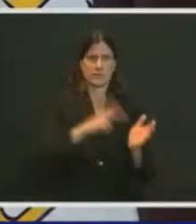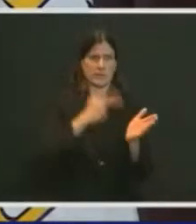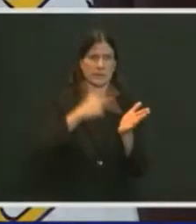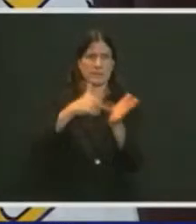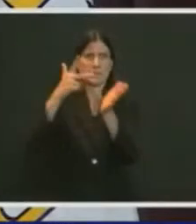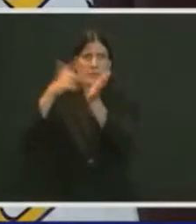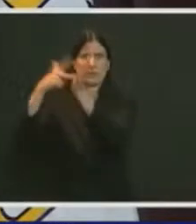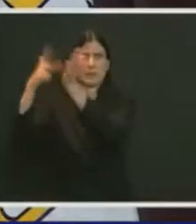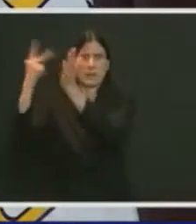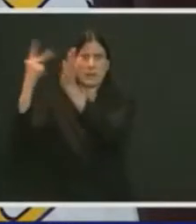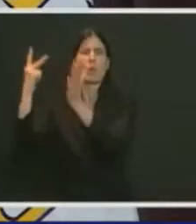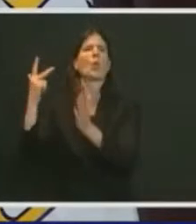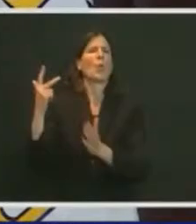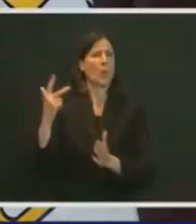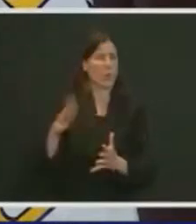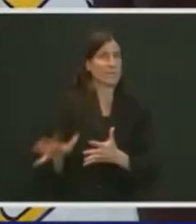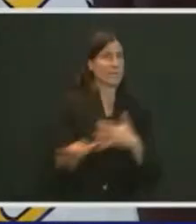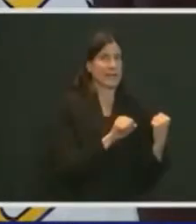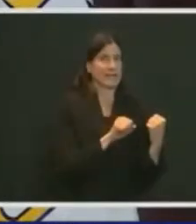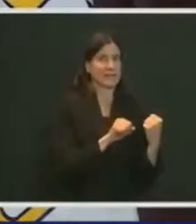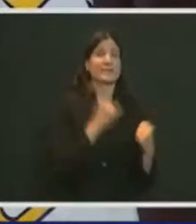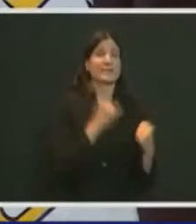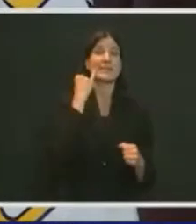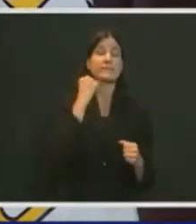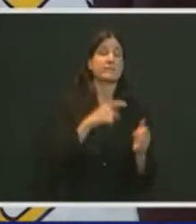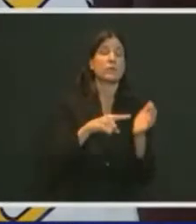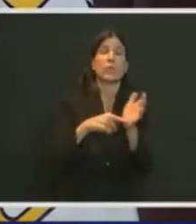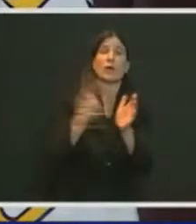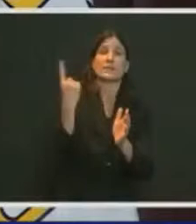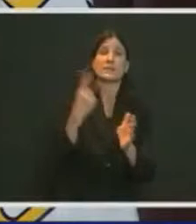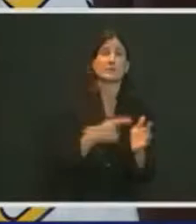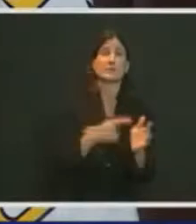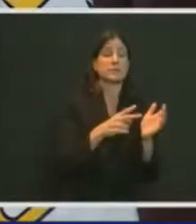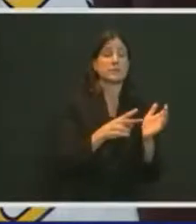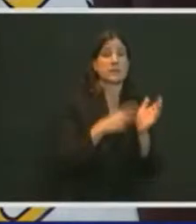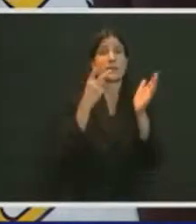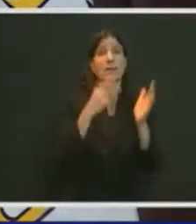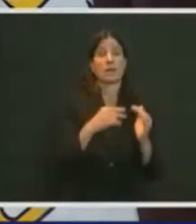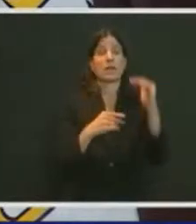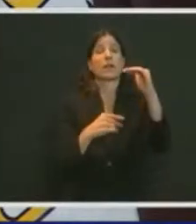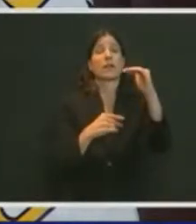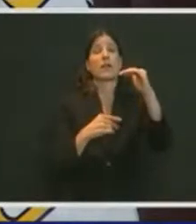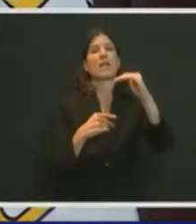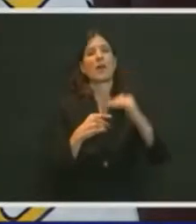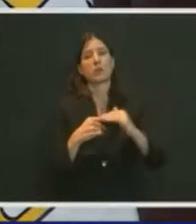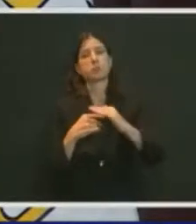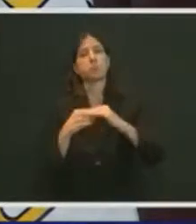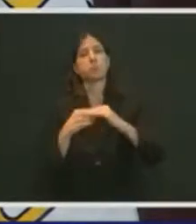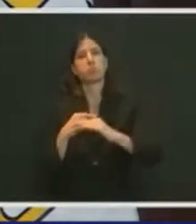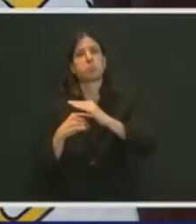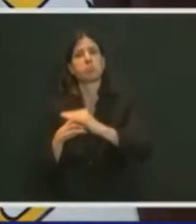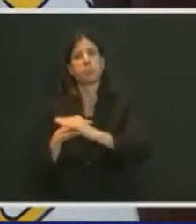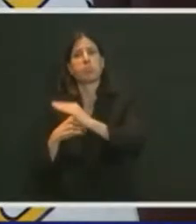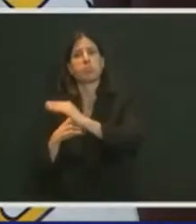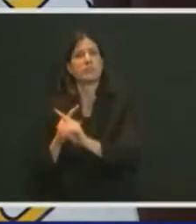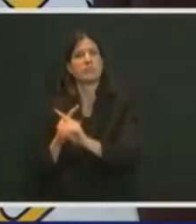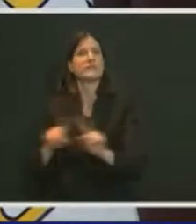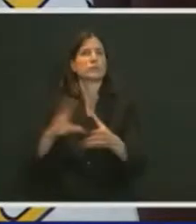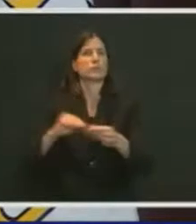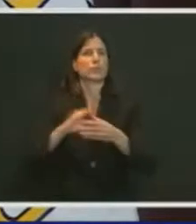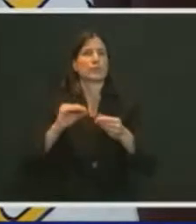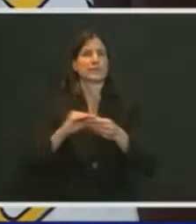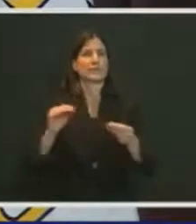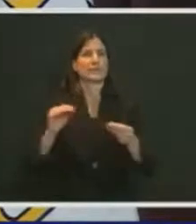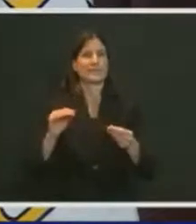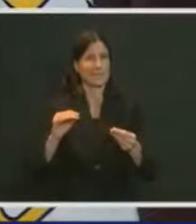that forecasts for us that we're going in a particular direction, we may respond sooner rather than later. But in general, it's at least